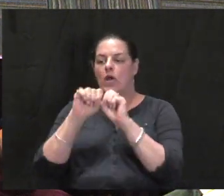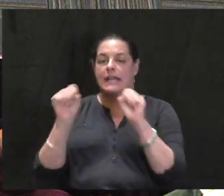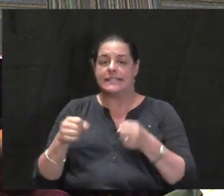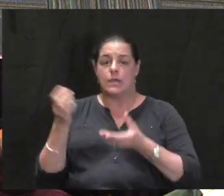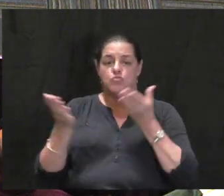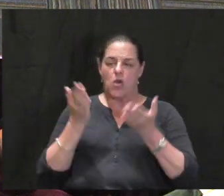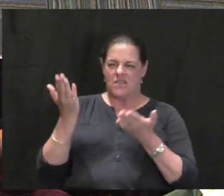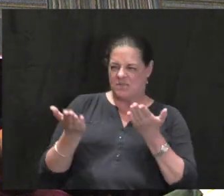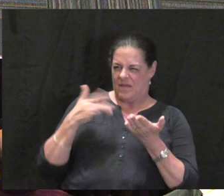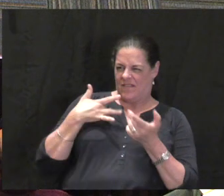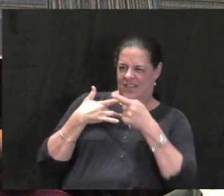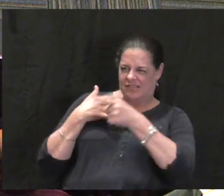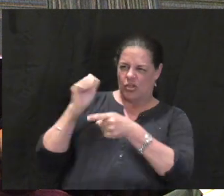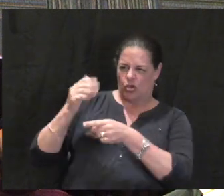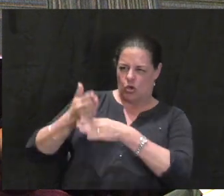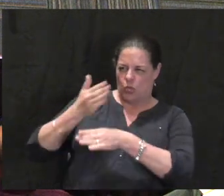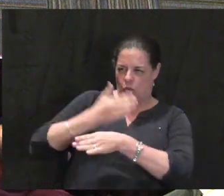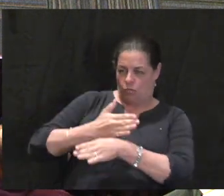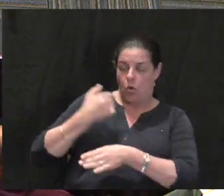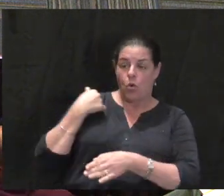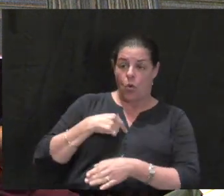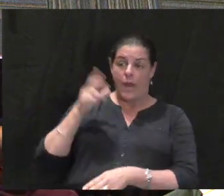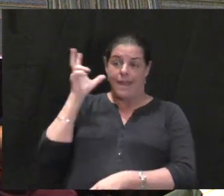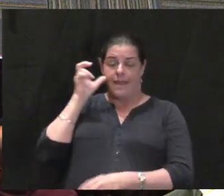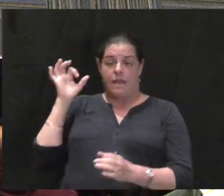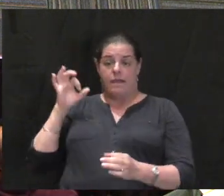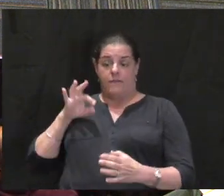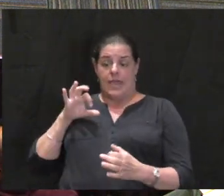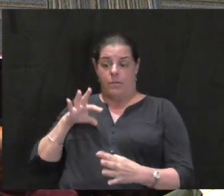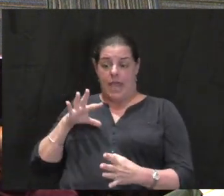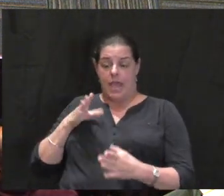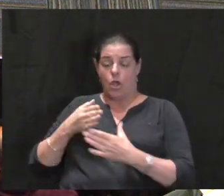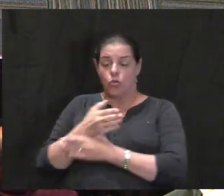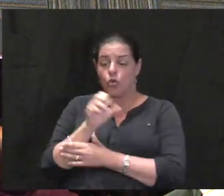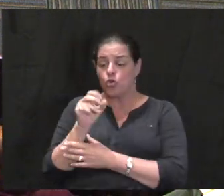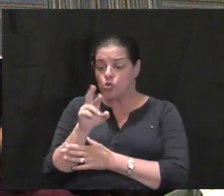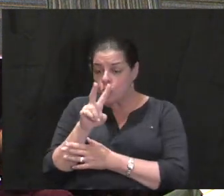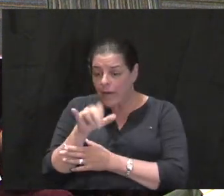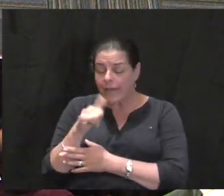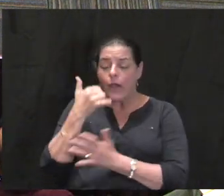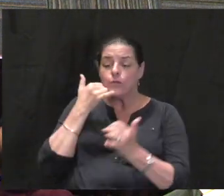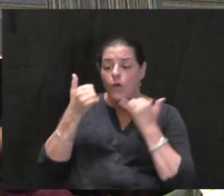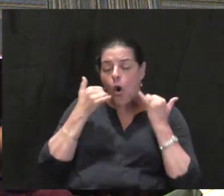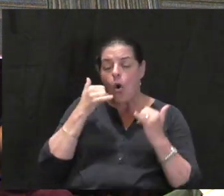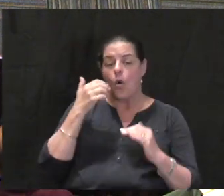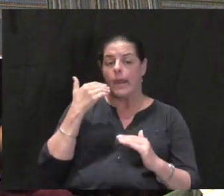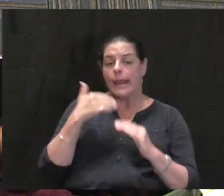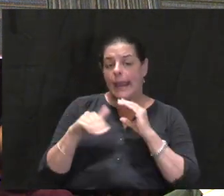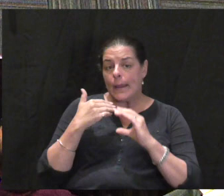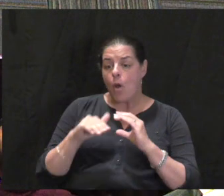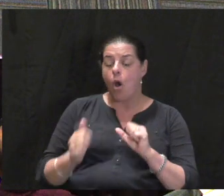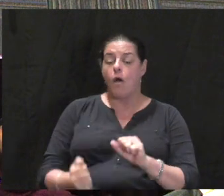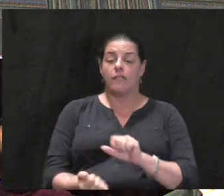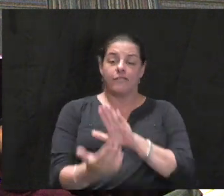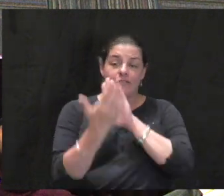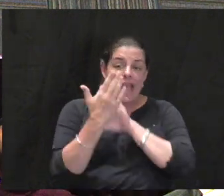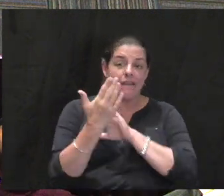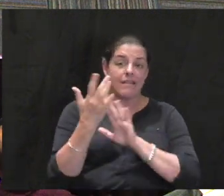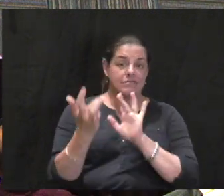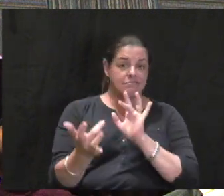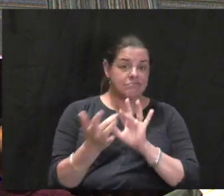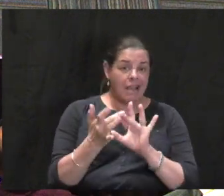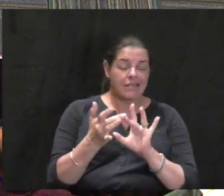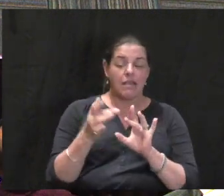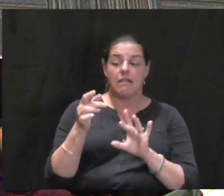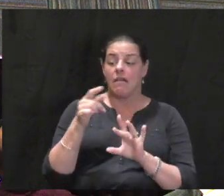that can help improve processes for stakeholders across our district. And so I'm going to let Sue also